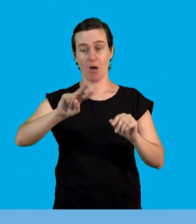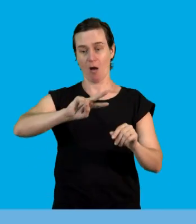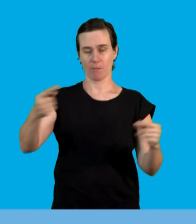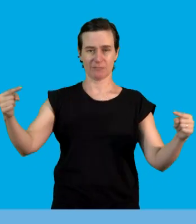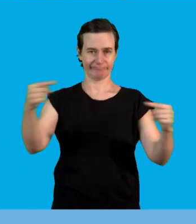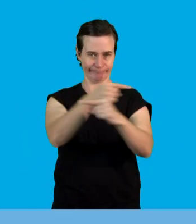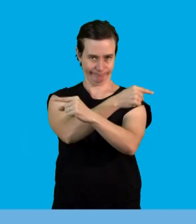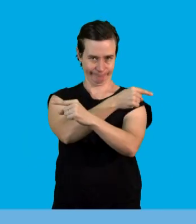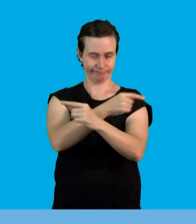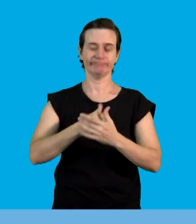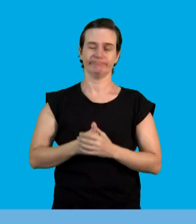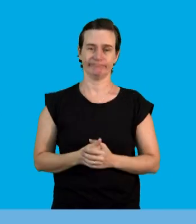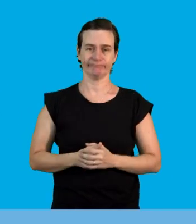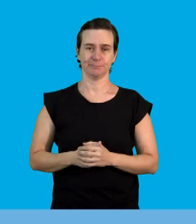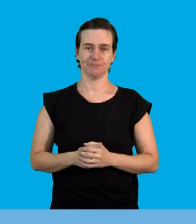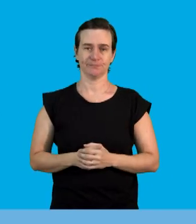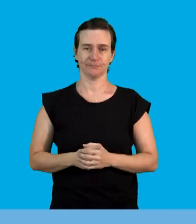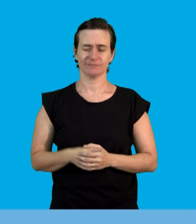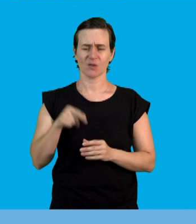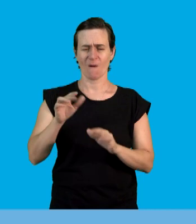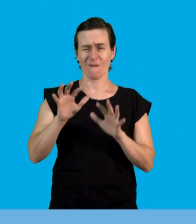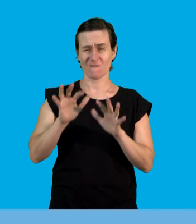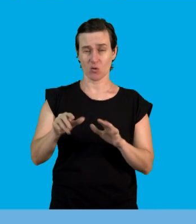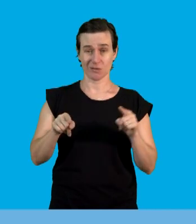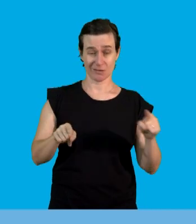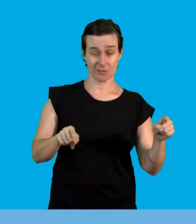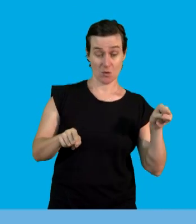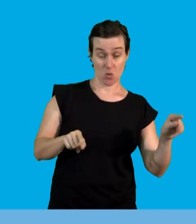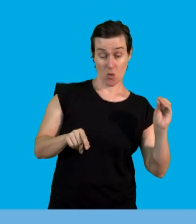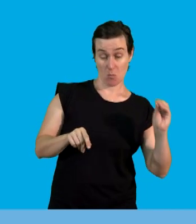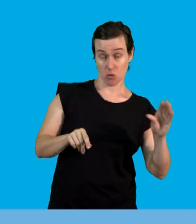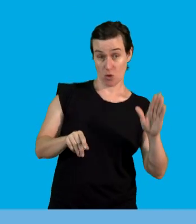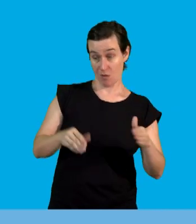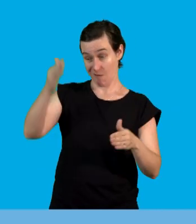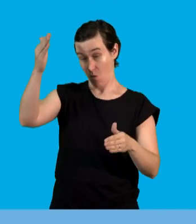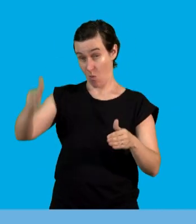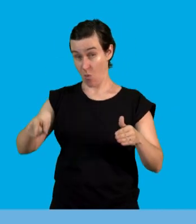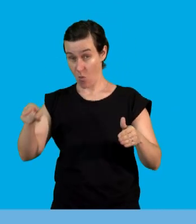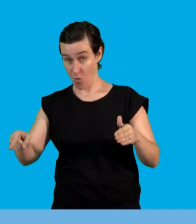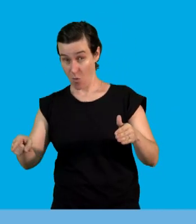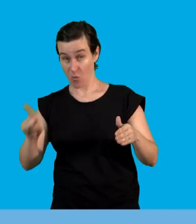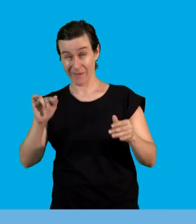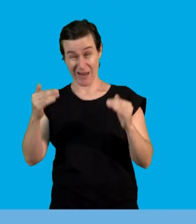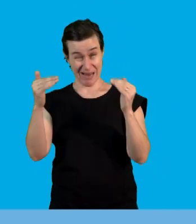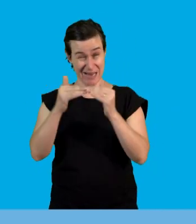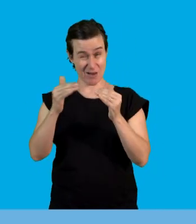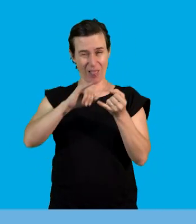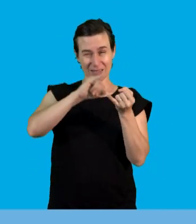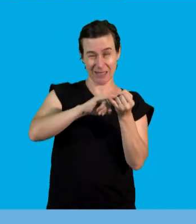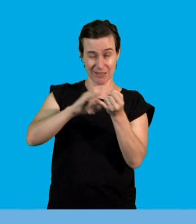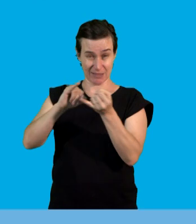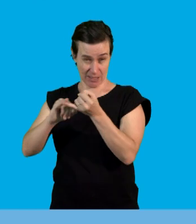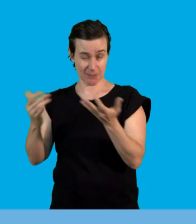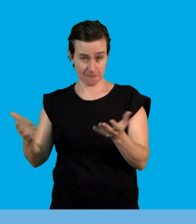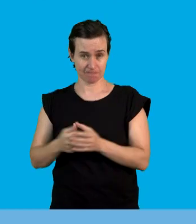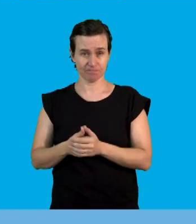opposite direction. So we're saying that the force that object A exerts on object B is equal in size. So